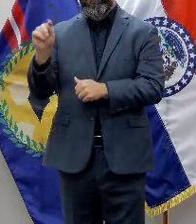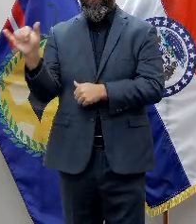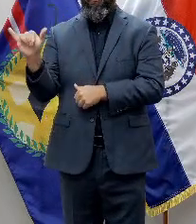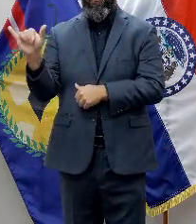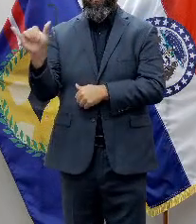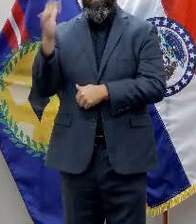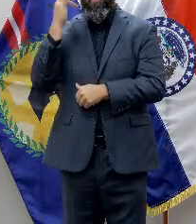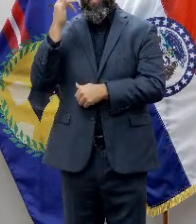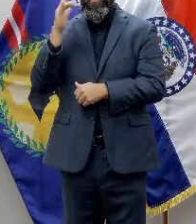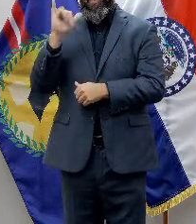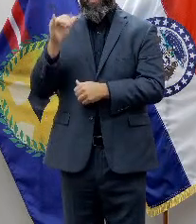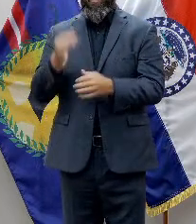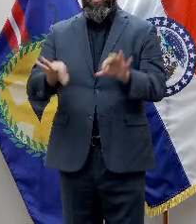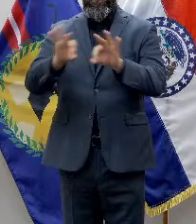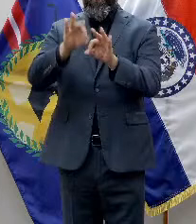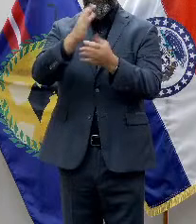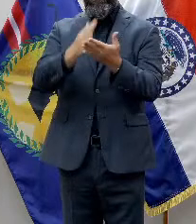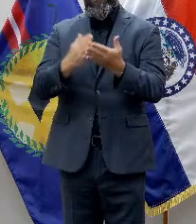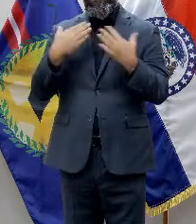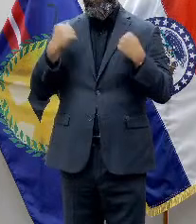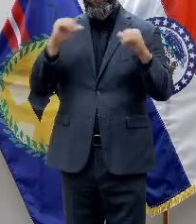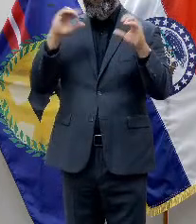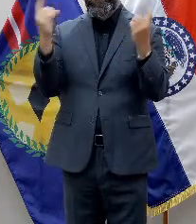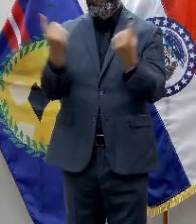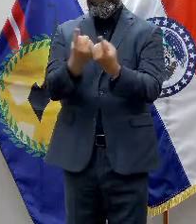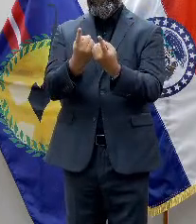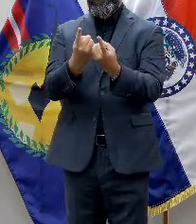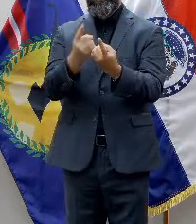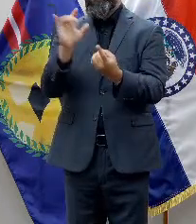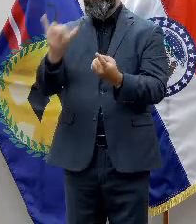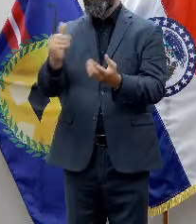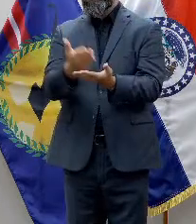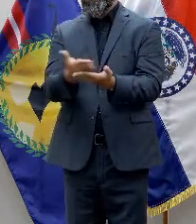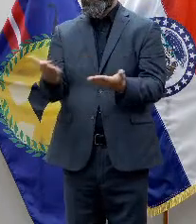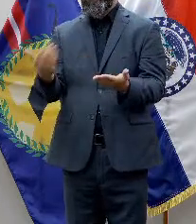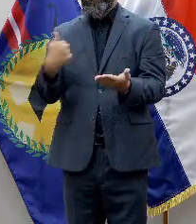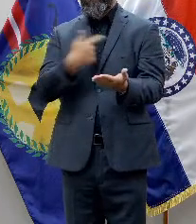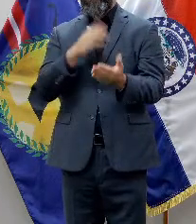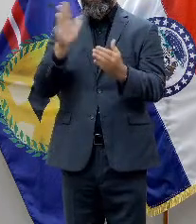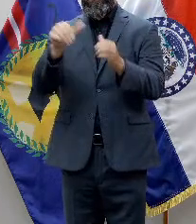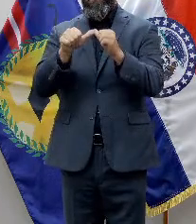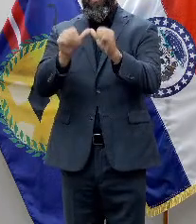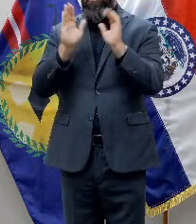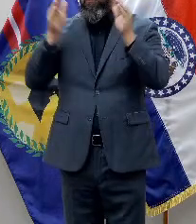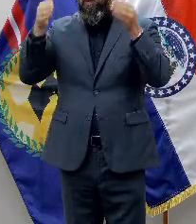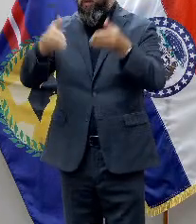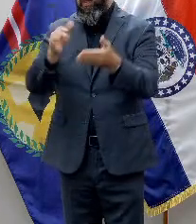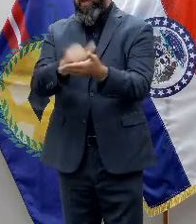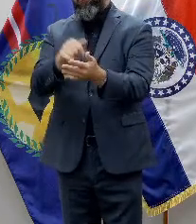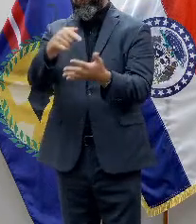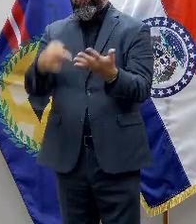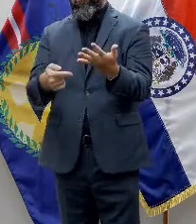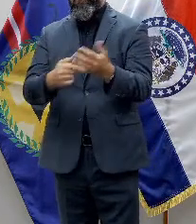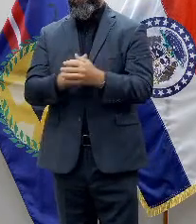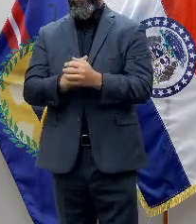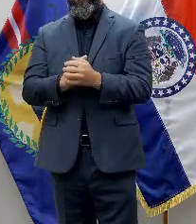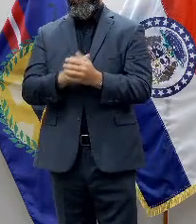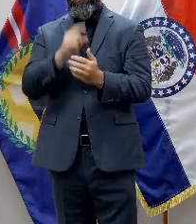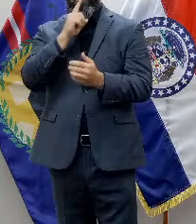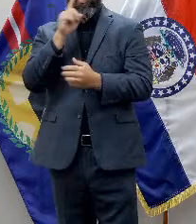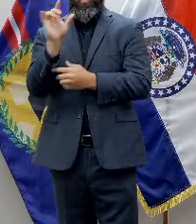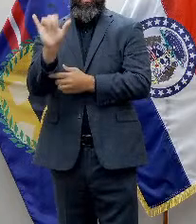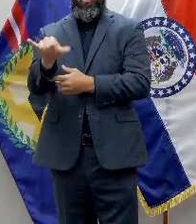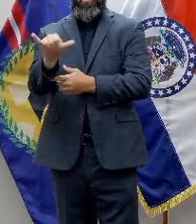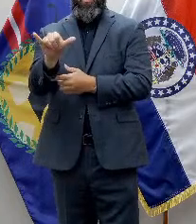it's just a core function of the health department, and those are the things that we will continue to focus on. So really, that's